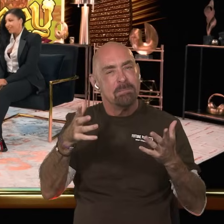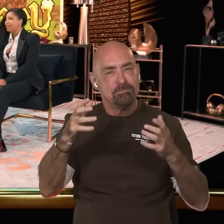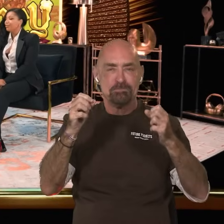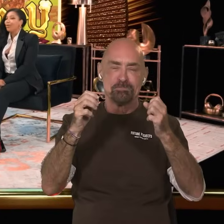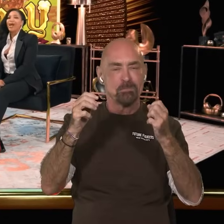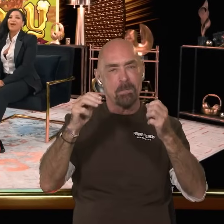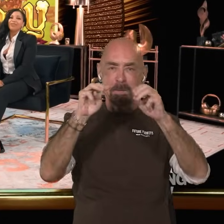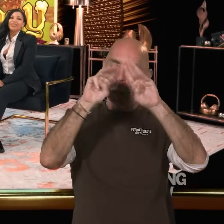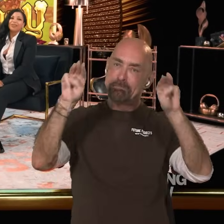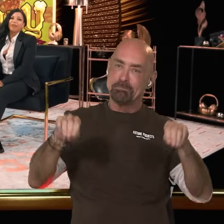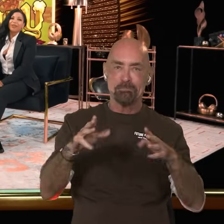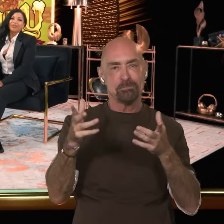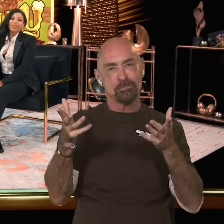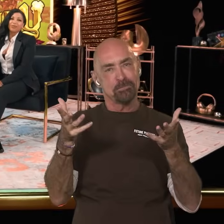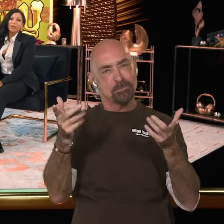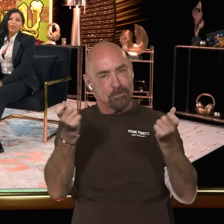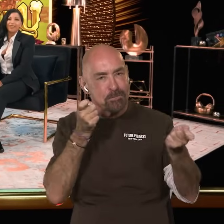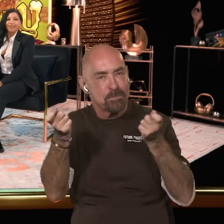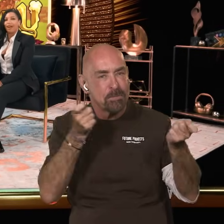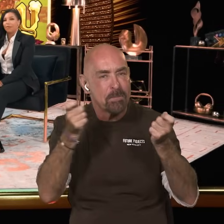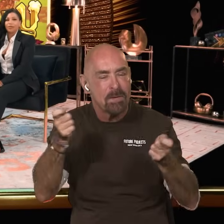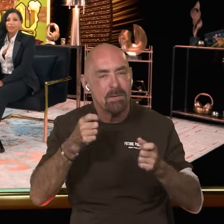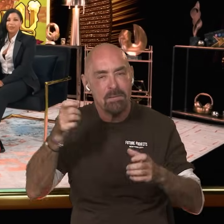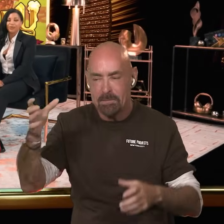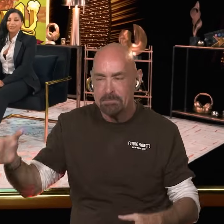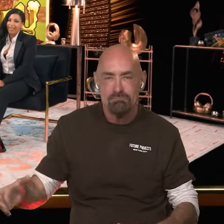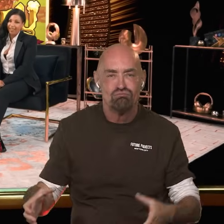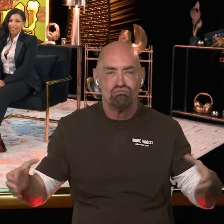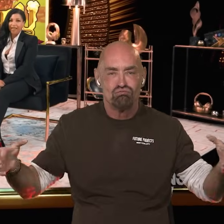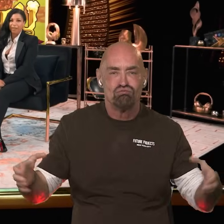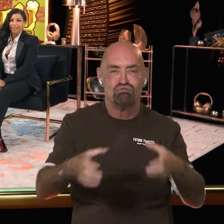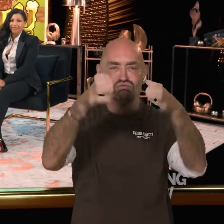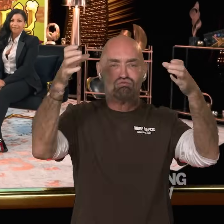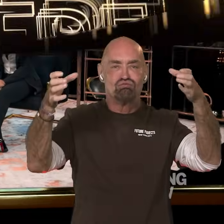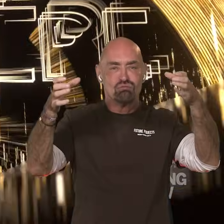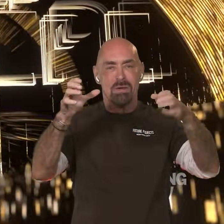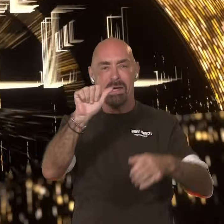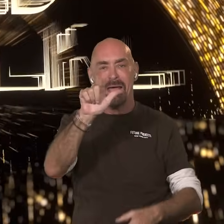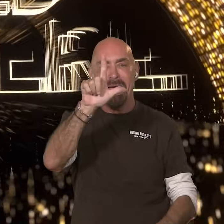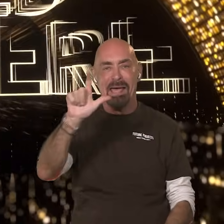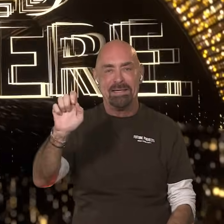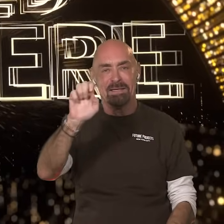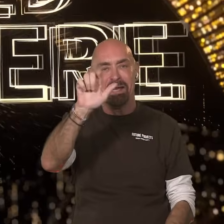management. Roll out the barrels as we raise a goblet or two to Ale Abbey.